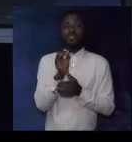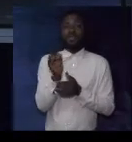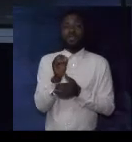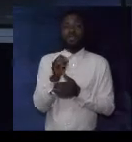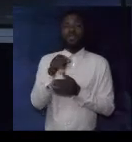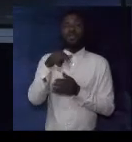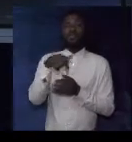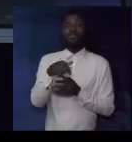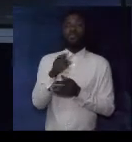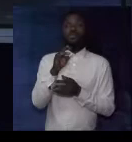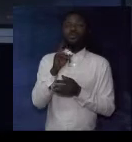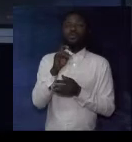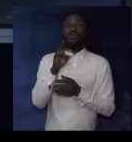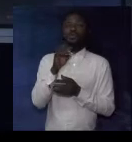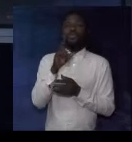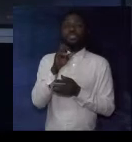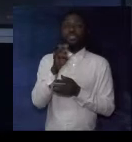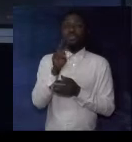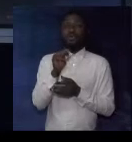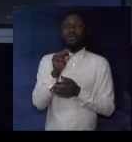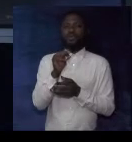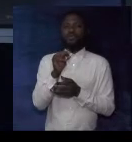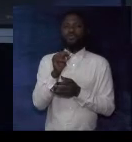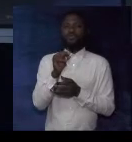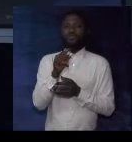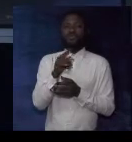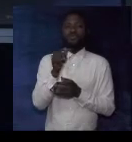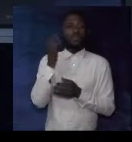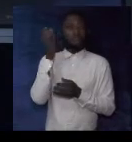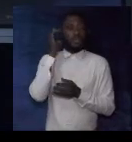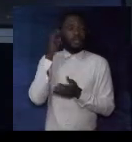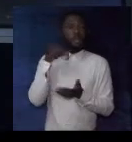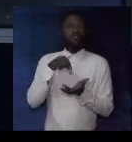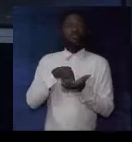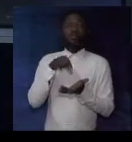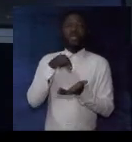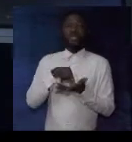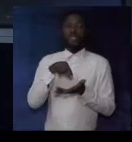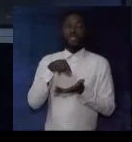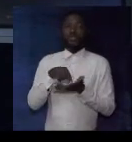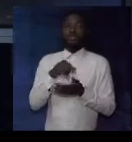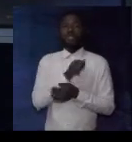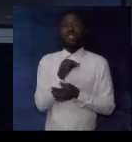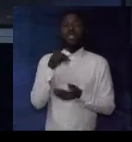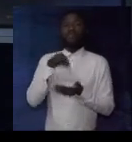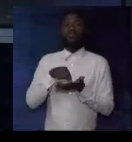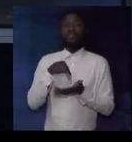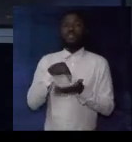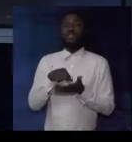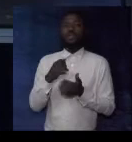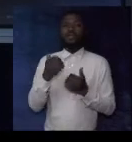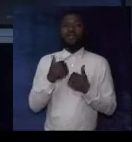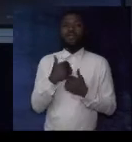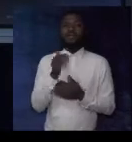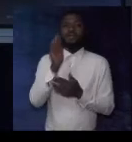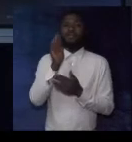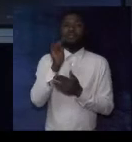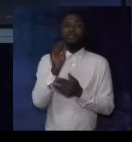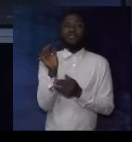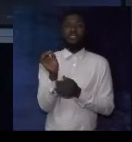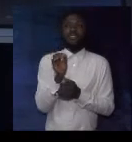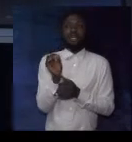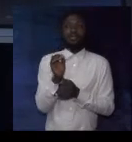The next place value after trillion is called the quadrillion. Yeah, you heard me right. It's called a quadrillion. A quadrillion